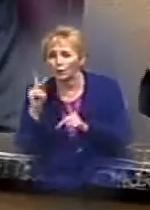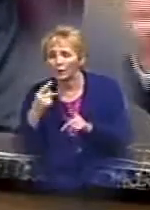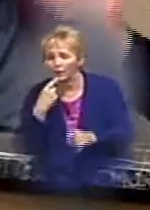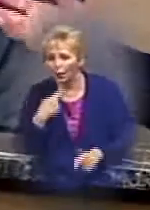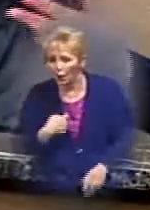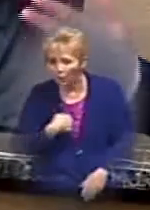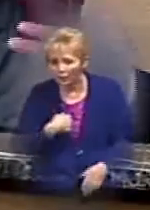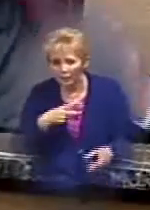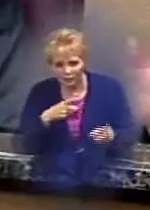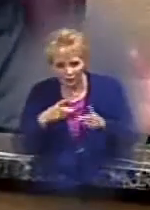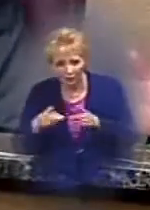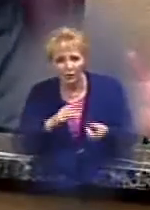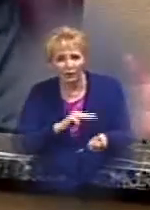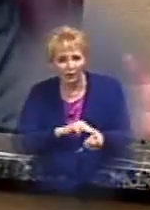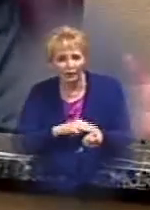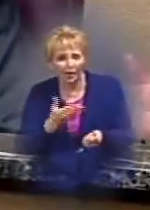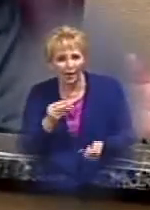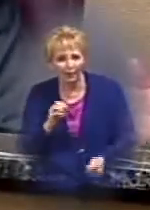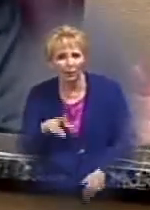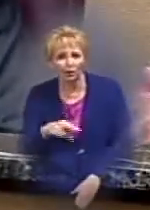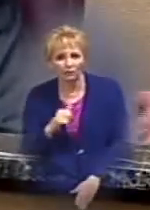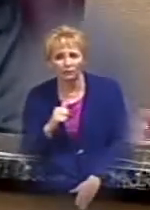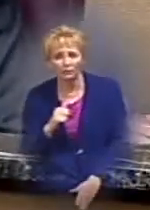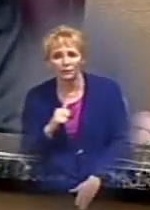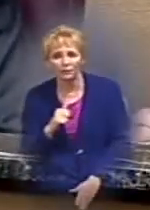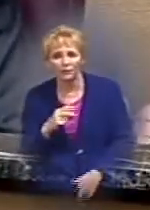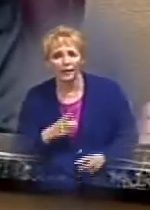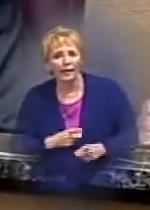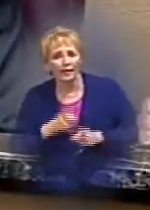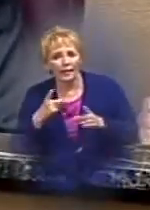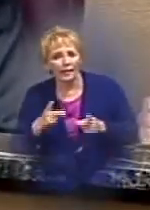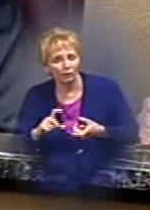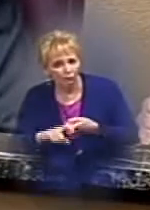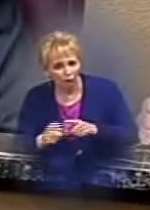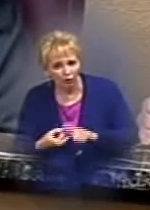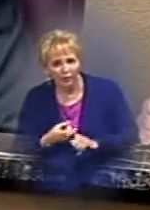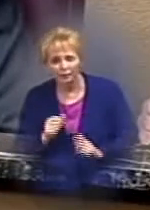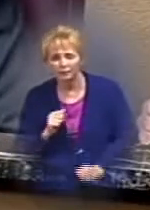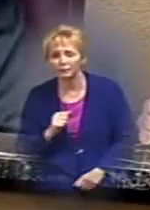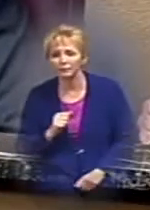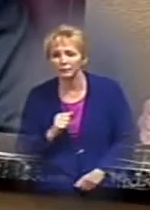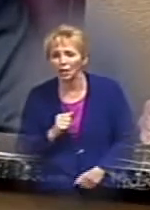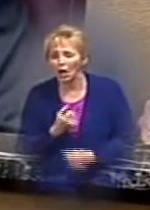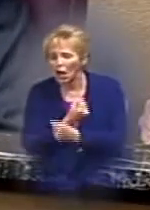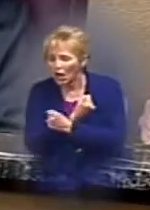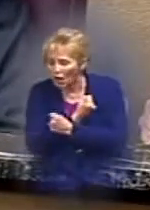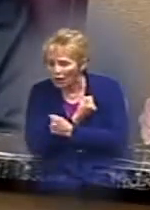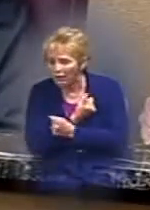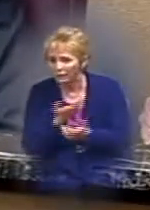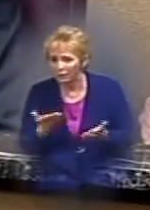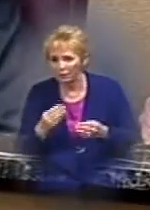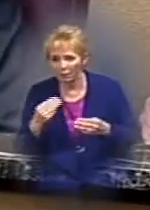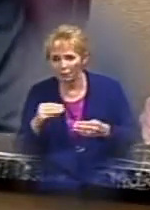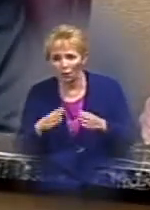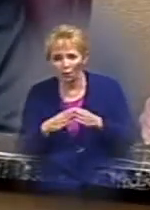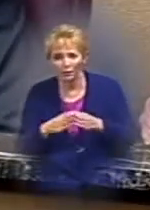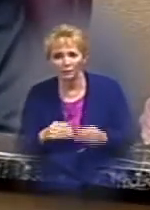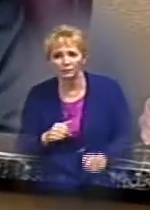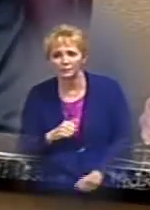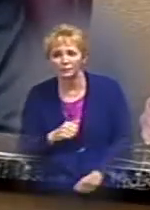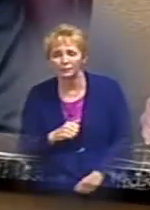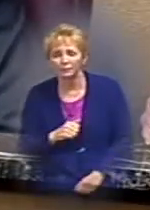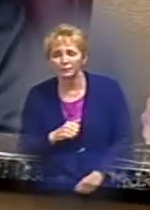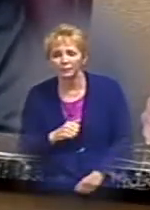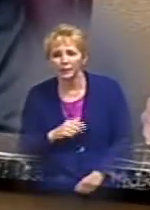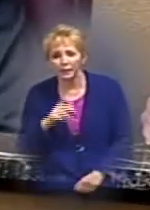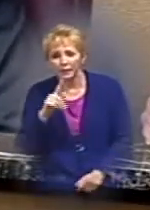me that describe Dr. Hamer. Dedicated friend, loves the city of Morganton,